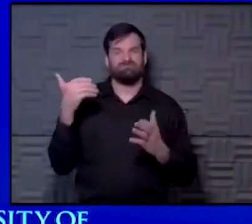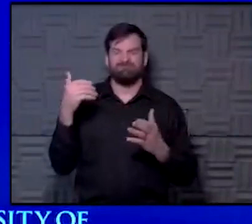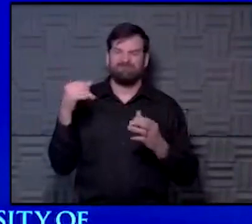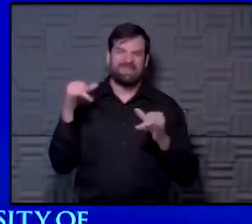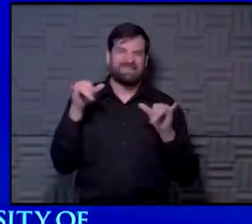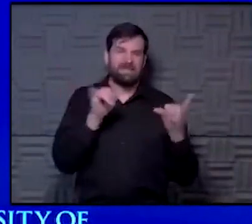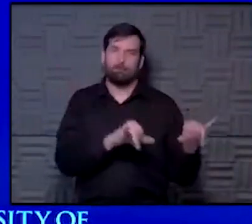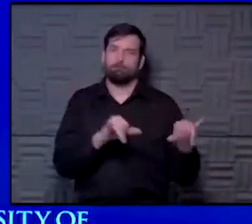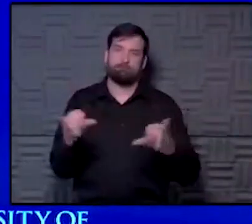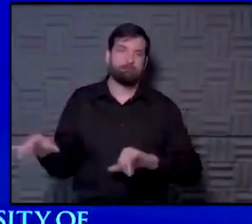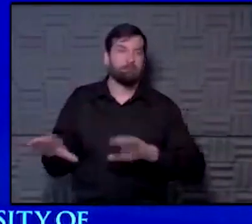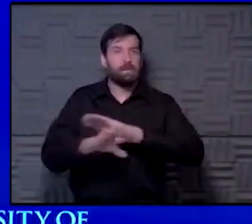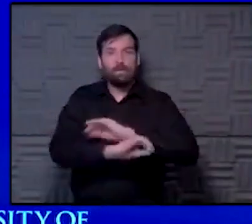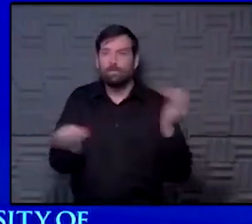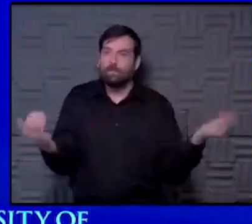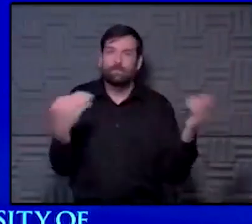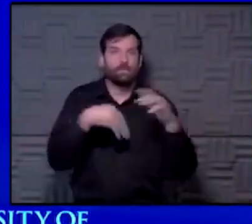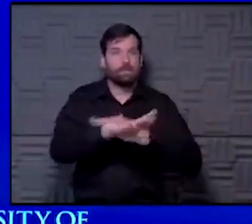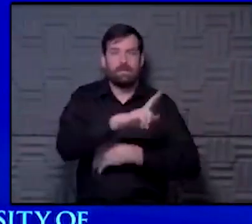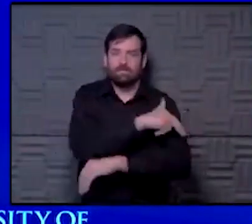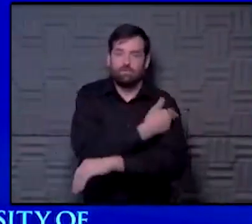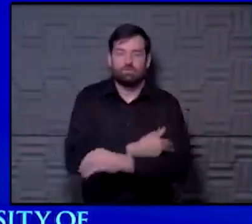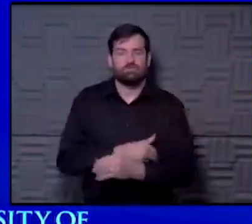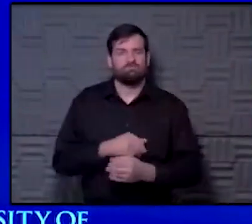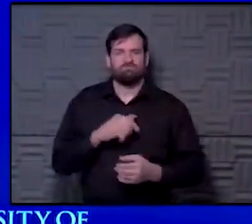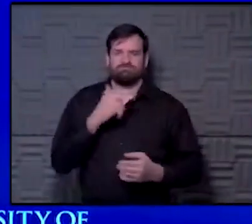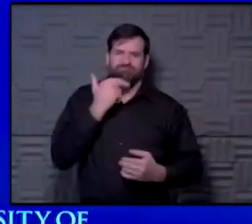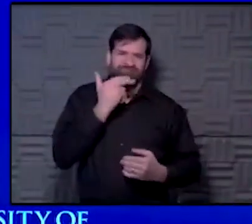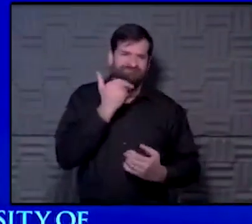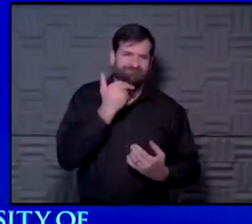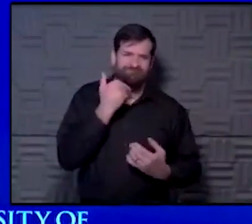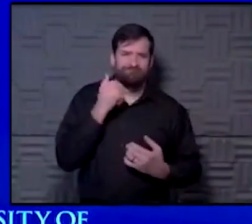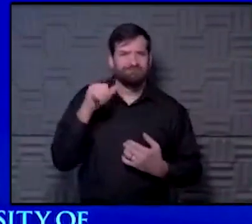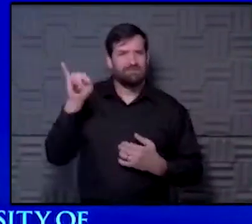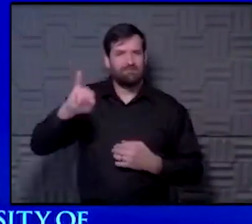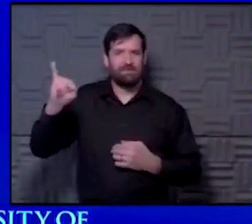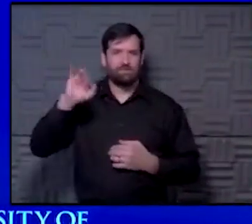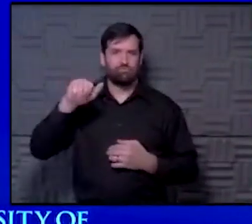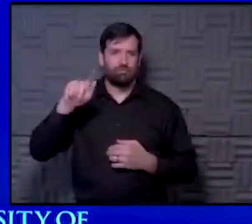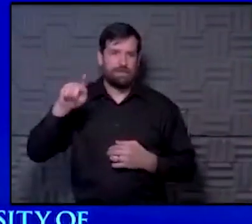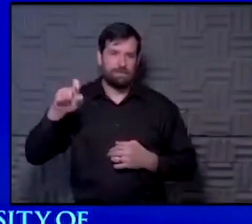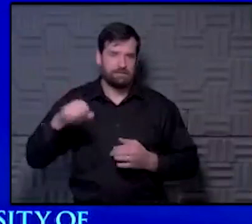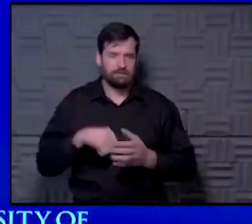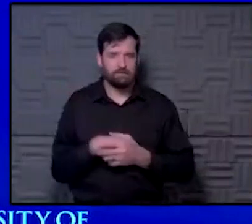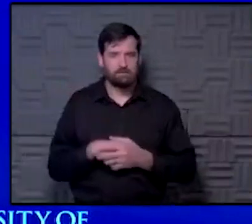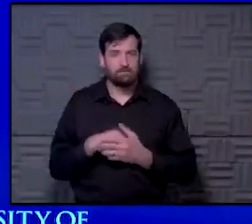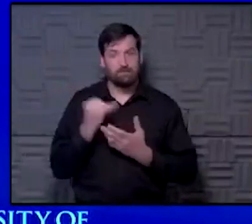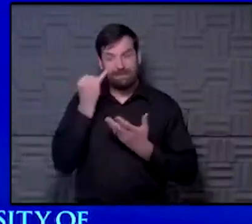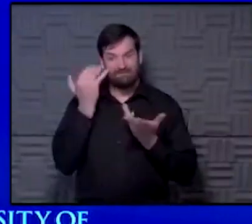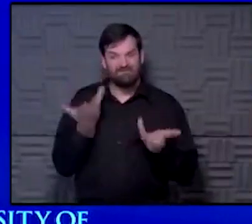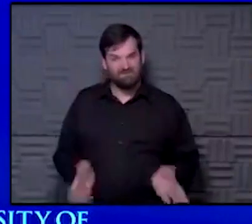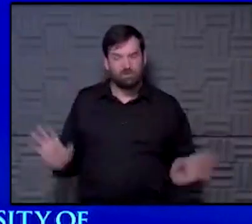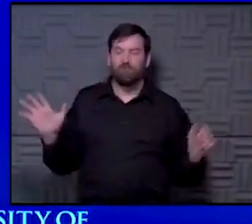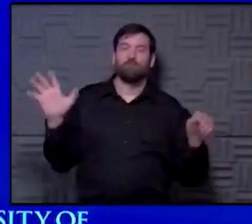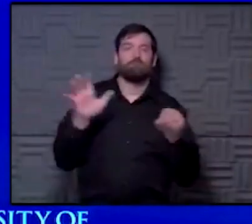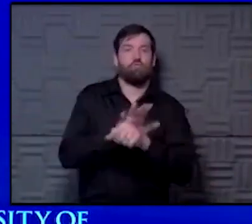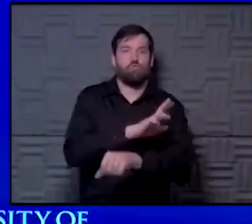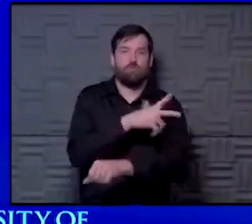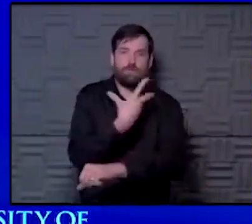exactly the same. No hospitalizations, right? A very low rate of infection in those that are completely vaccinated, and likely some